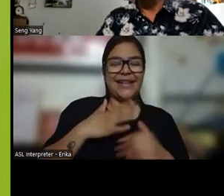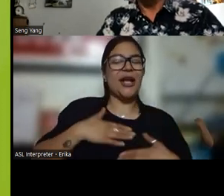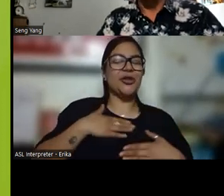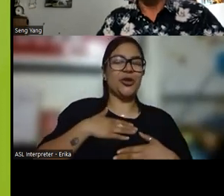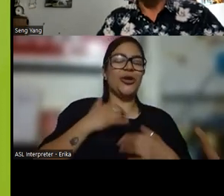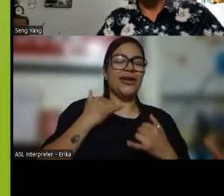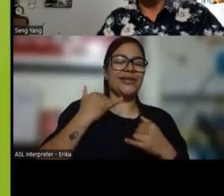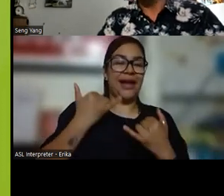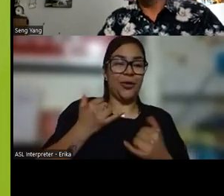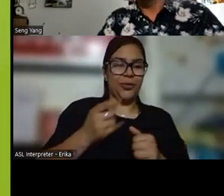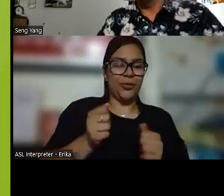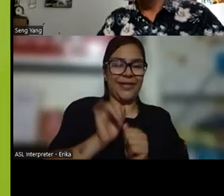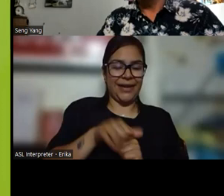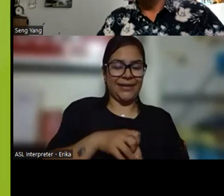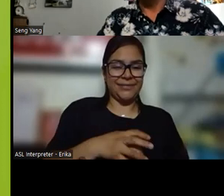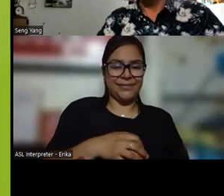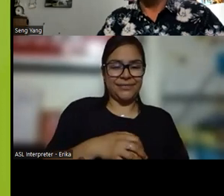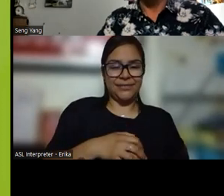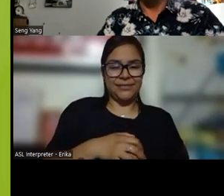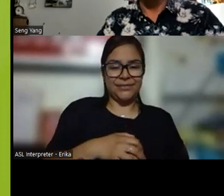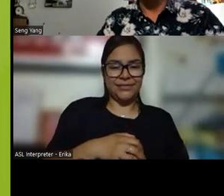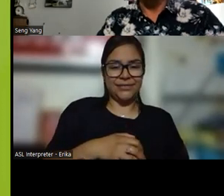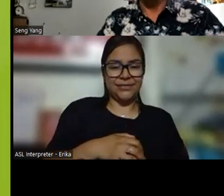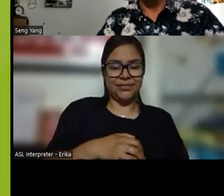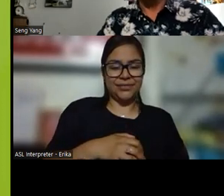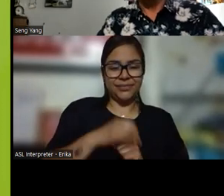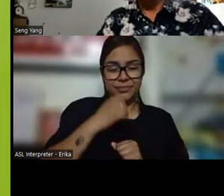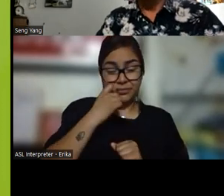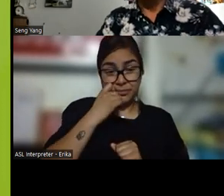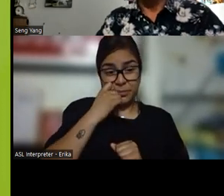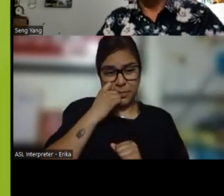when we have a harvest during the harvest time in